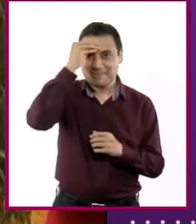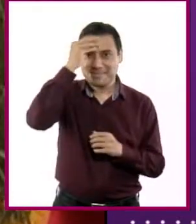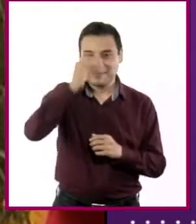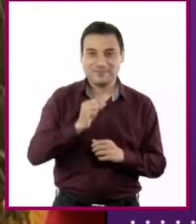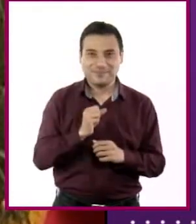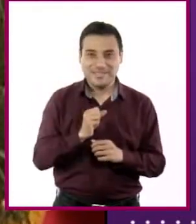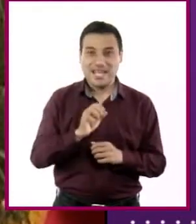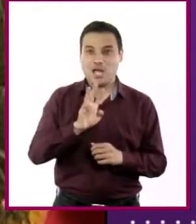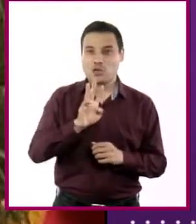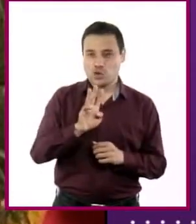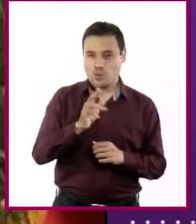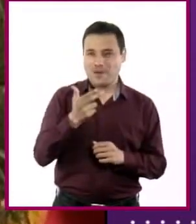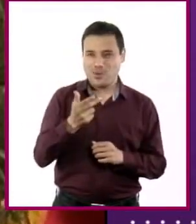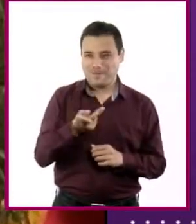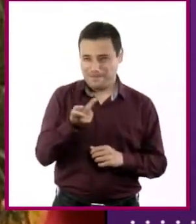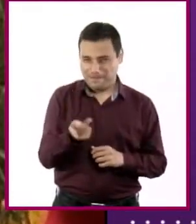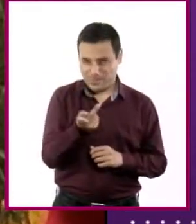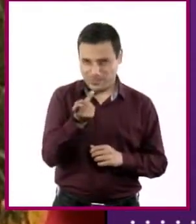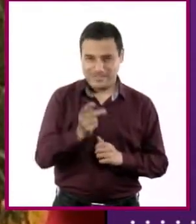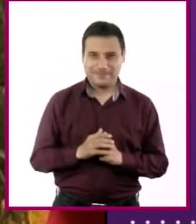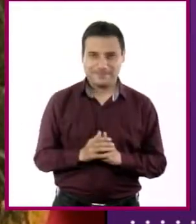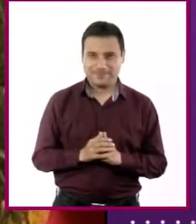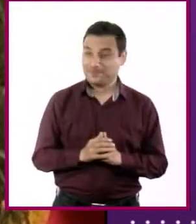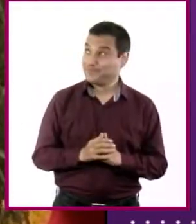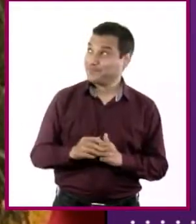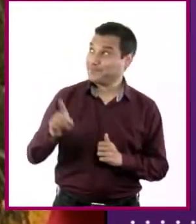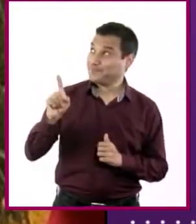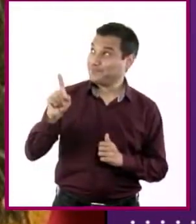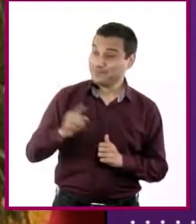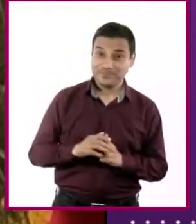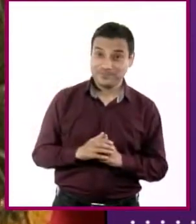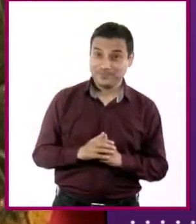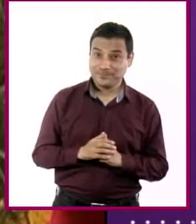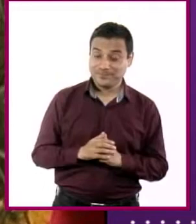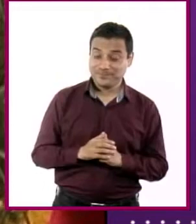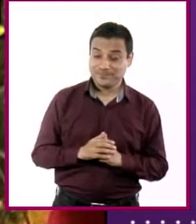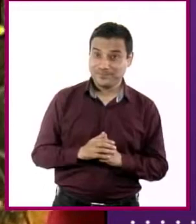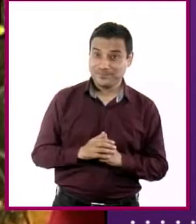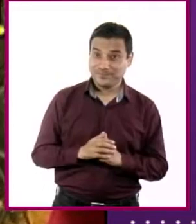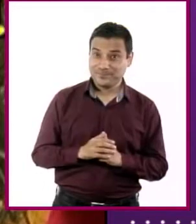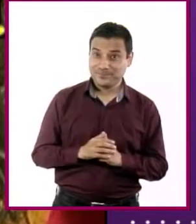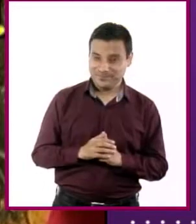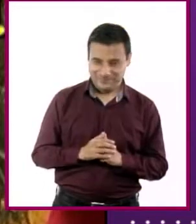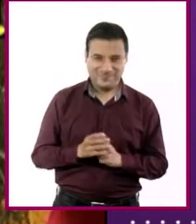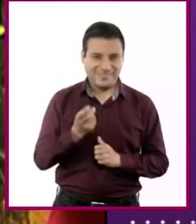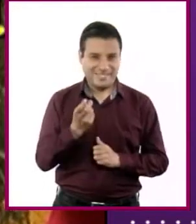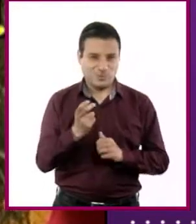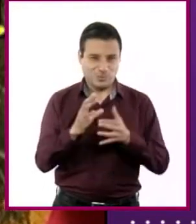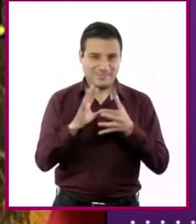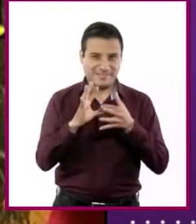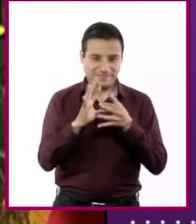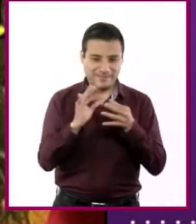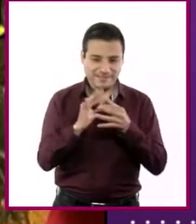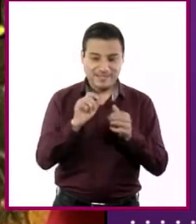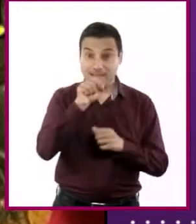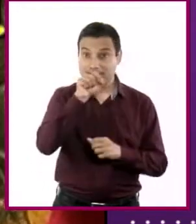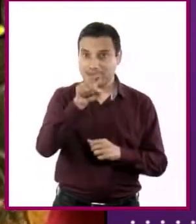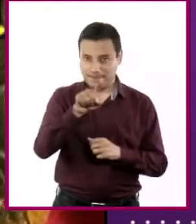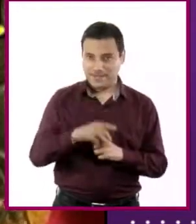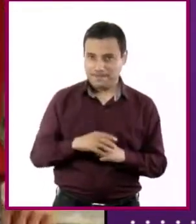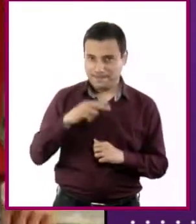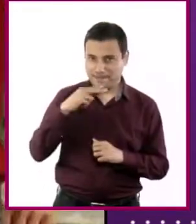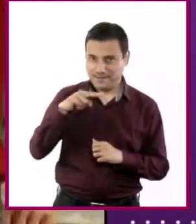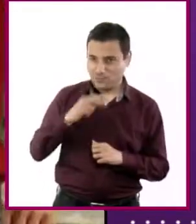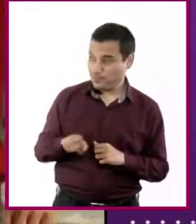las WH questions words como why, who, when y which, junto con el verbo modal